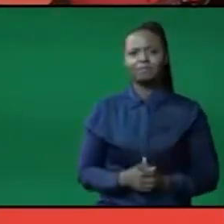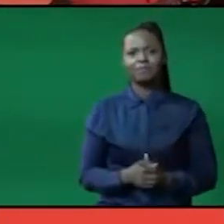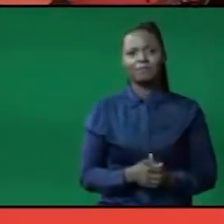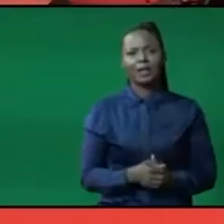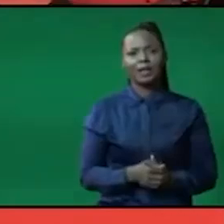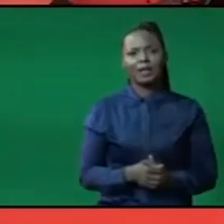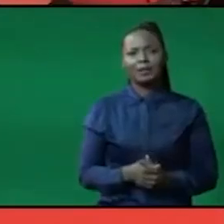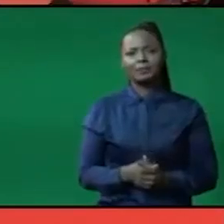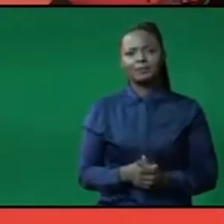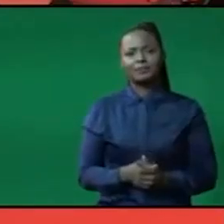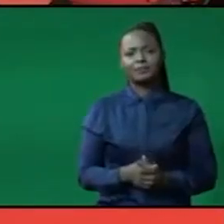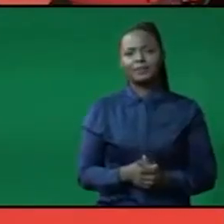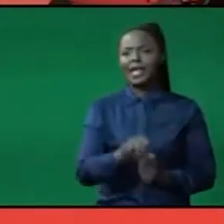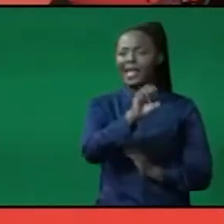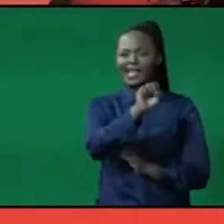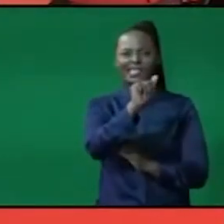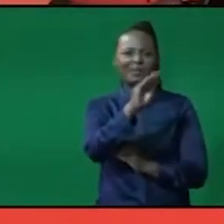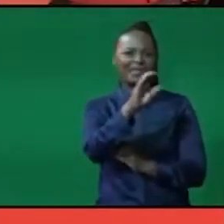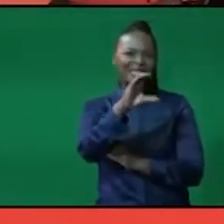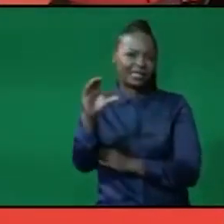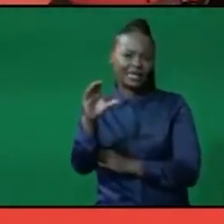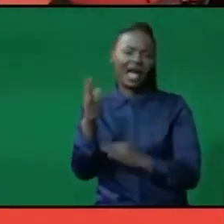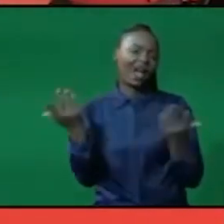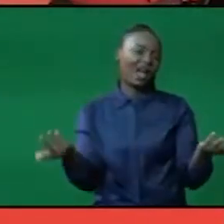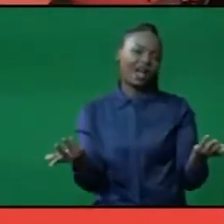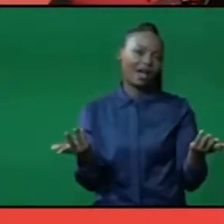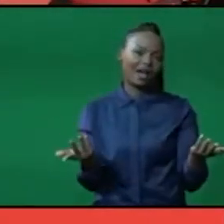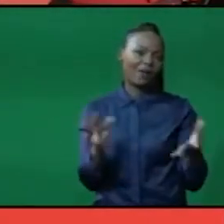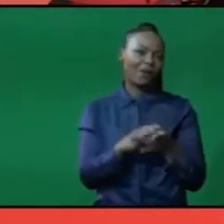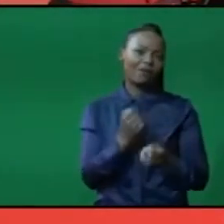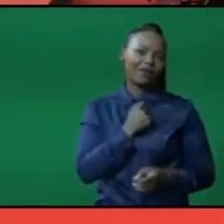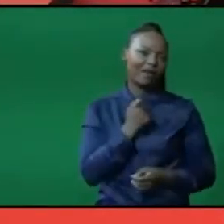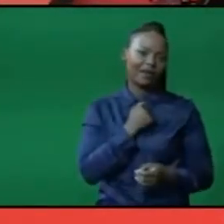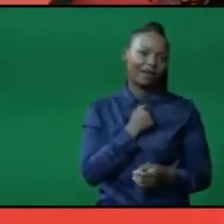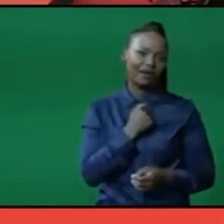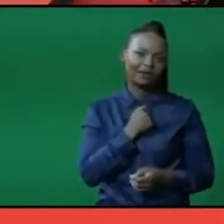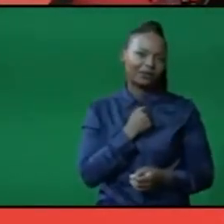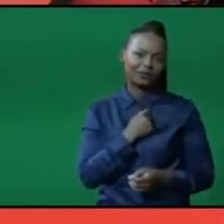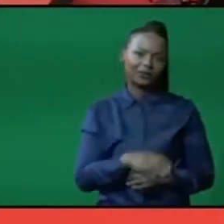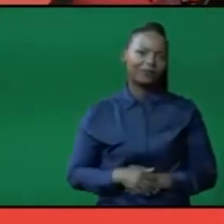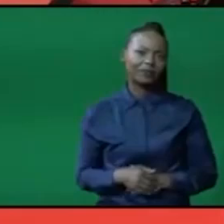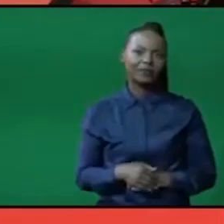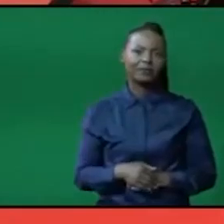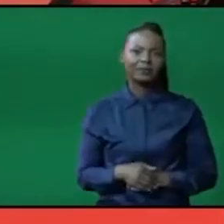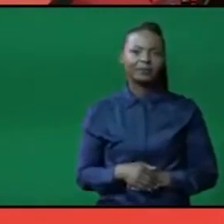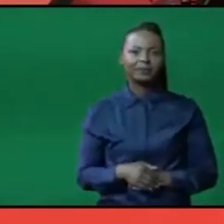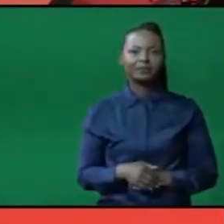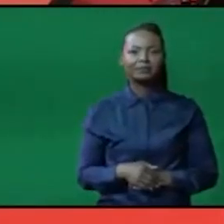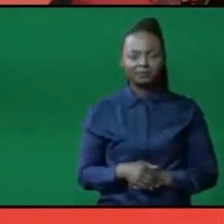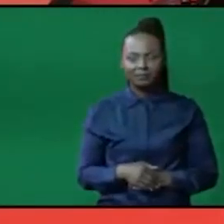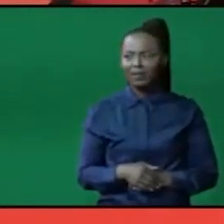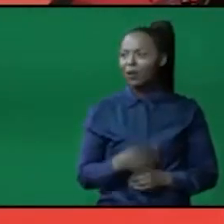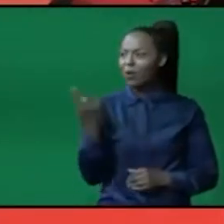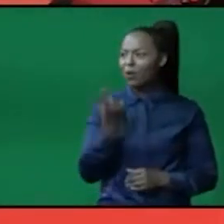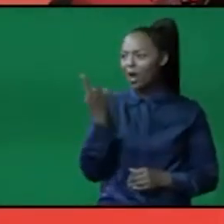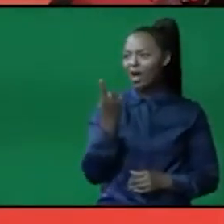SABC, Shem, it's our property. It just has got some one or two journalists who don't